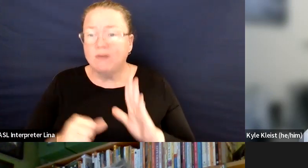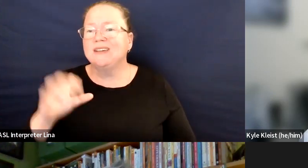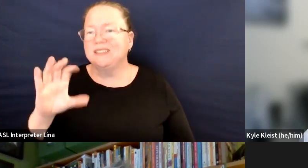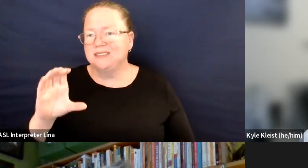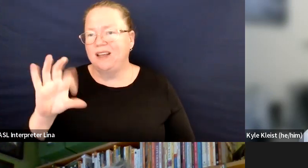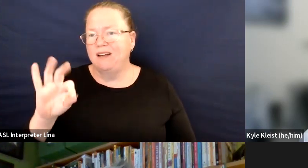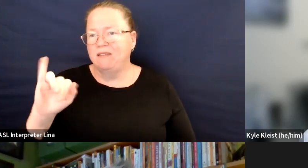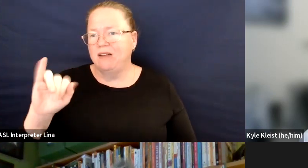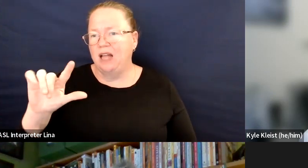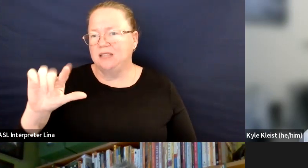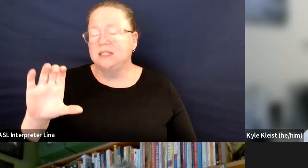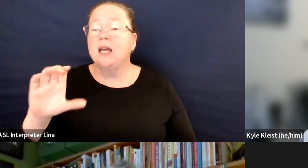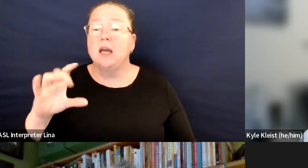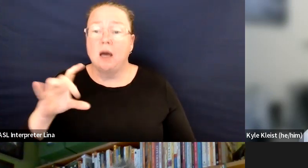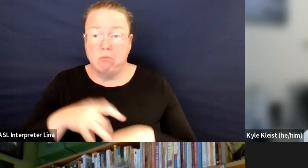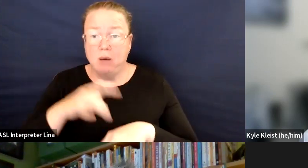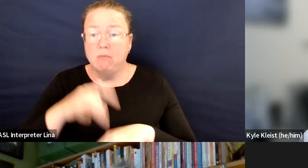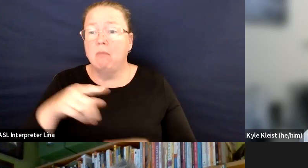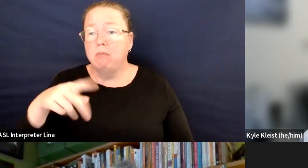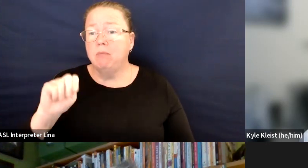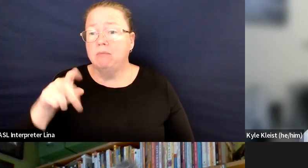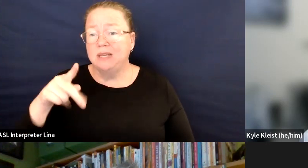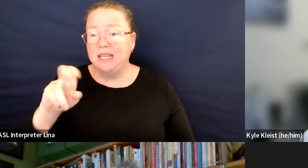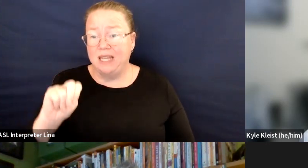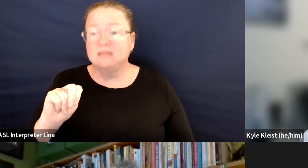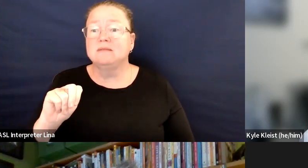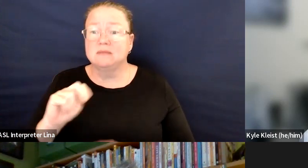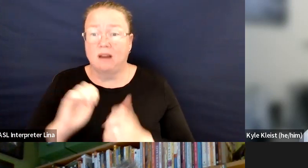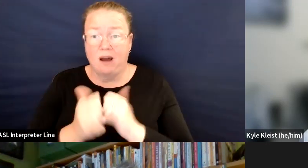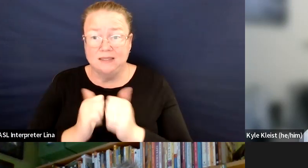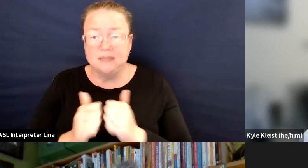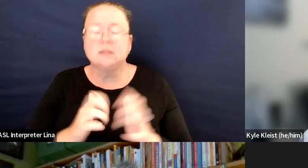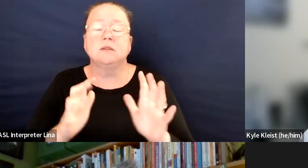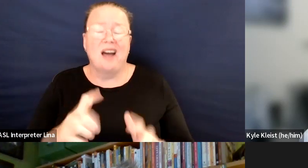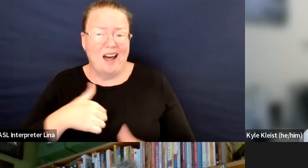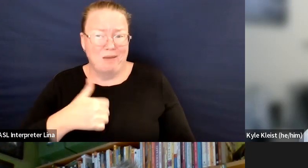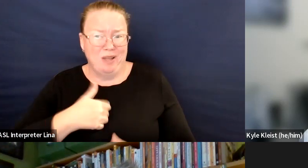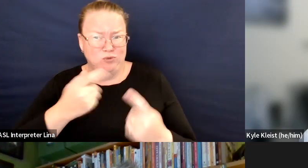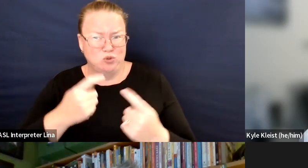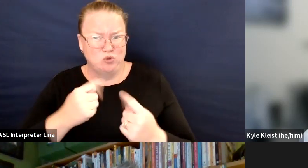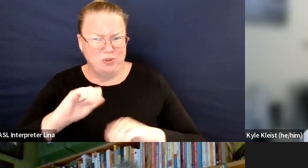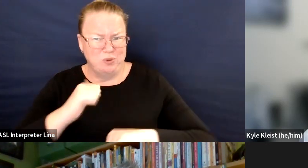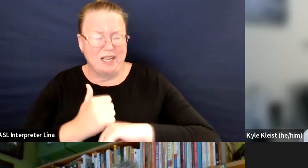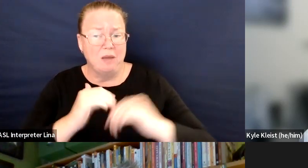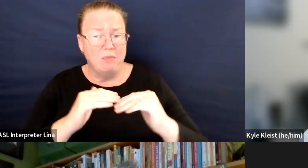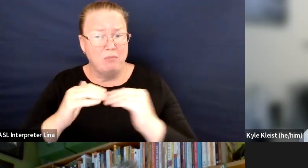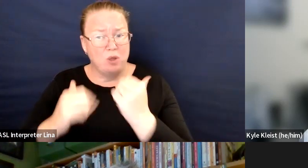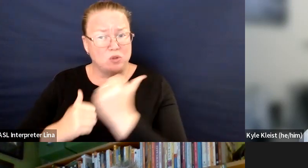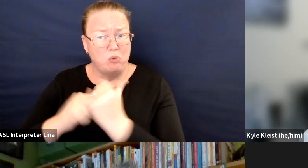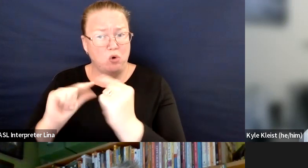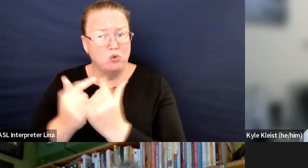pumpkin contest, which will be really fun. I myself am trying to set up a peer support group for